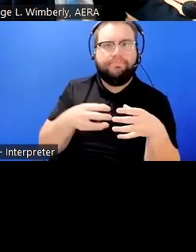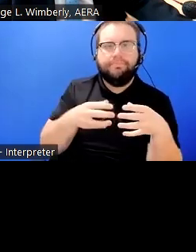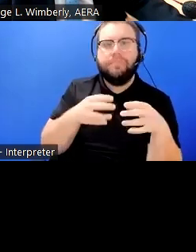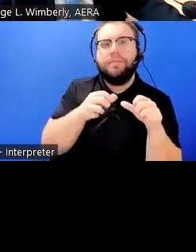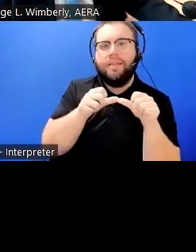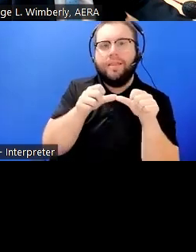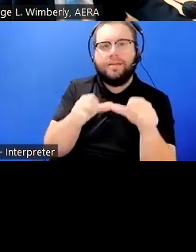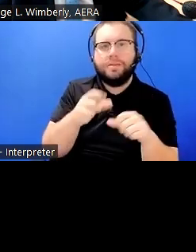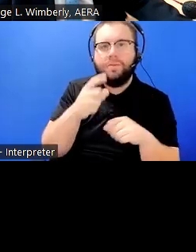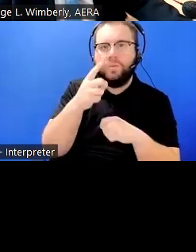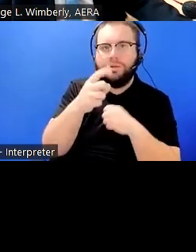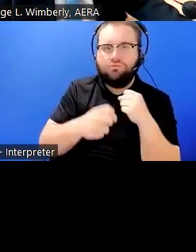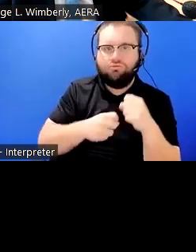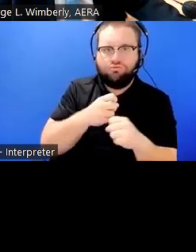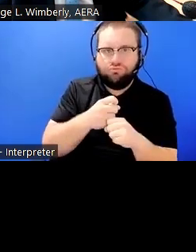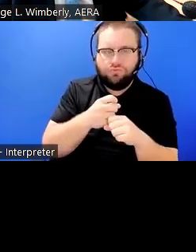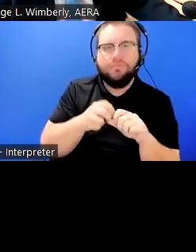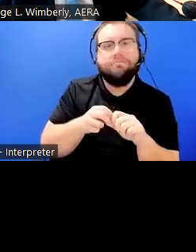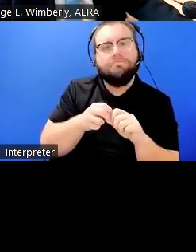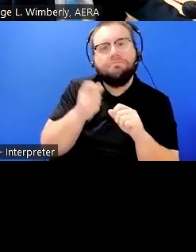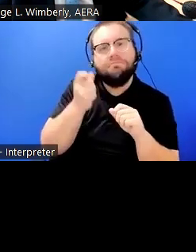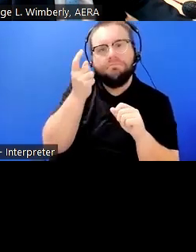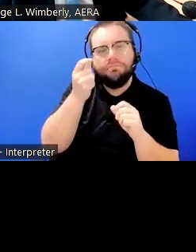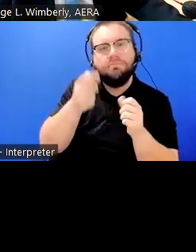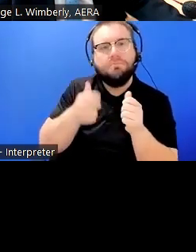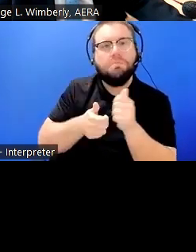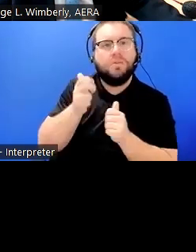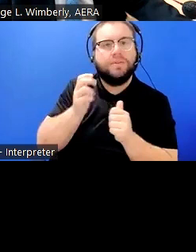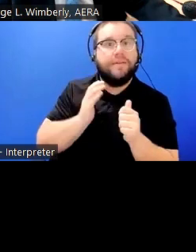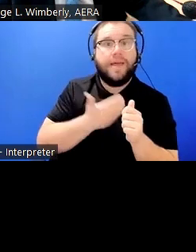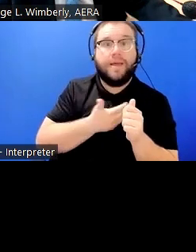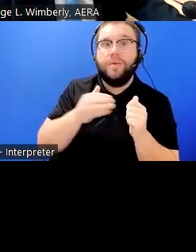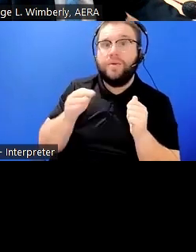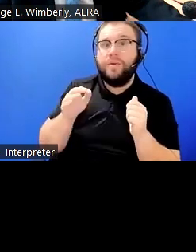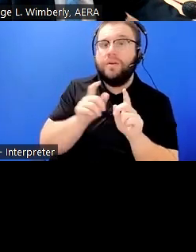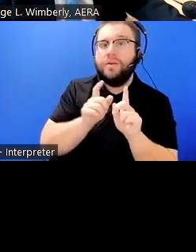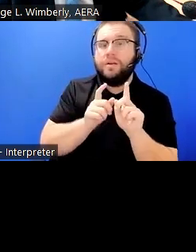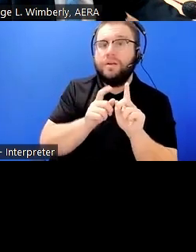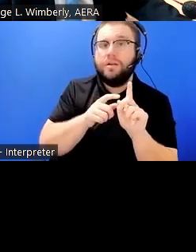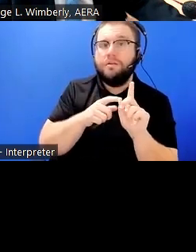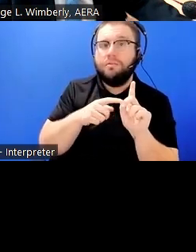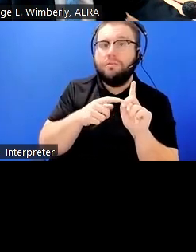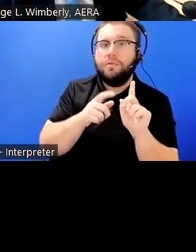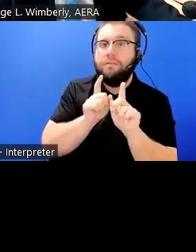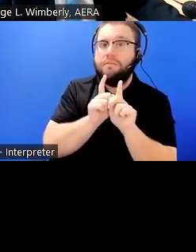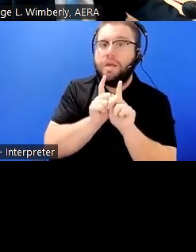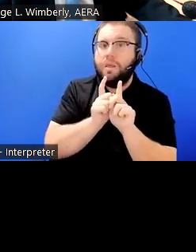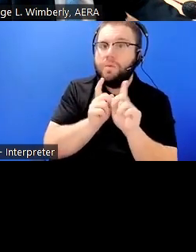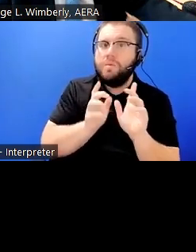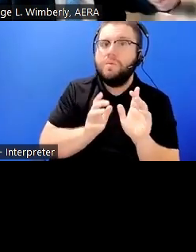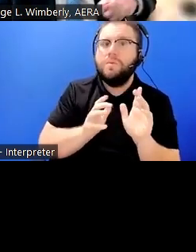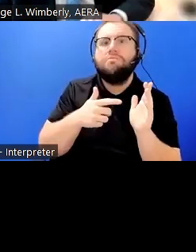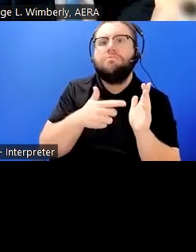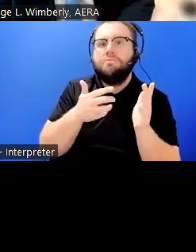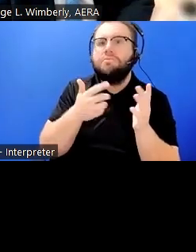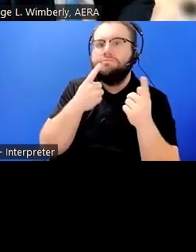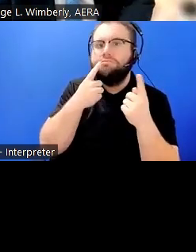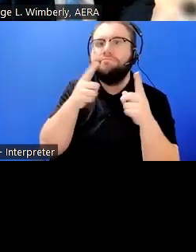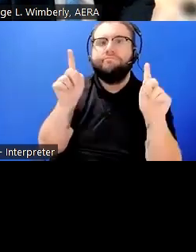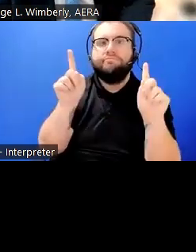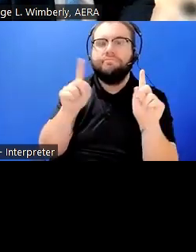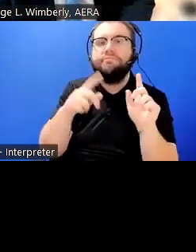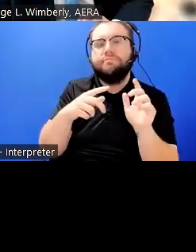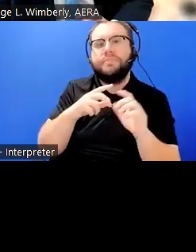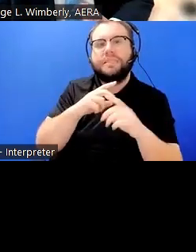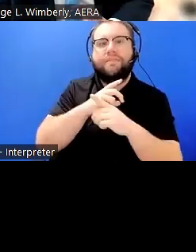that most of our fellows have successfully defended their dissertation work. So you should be at that last